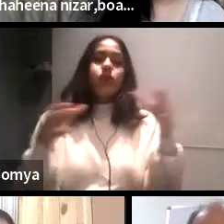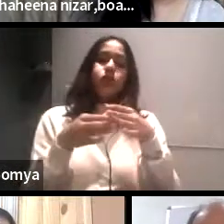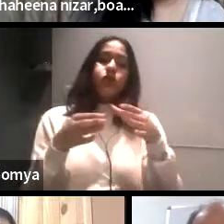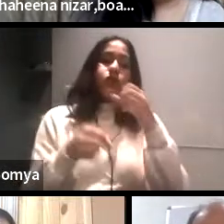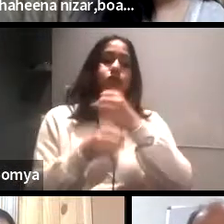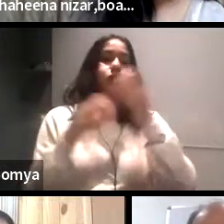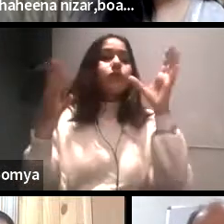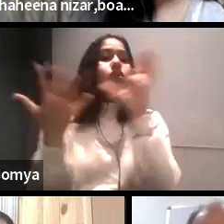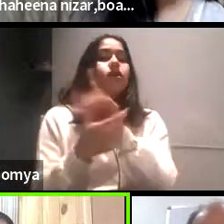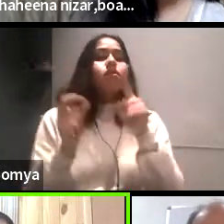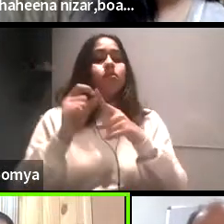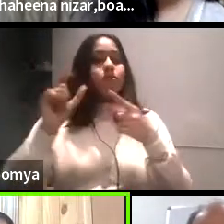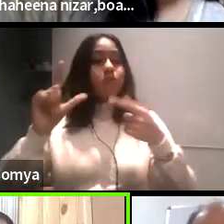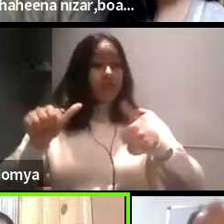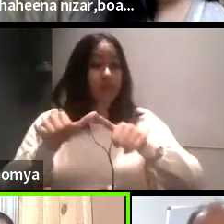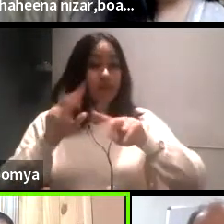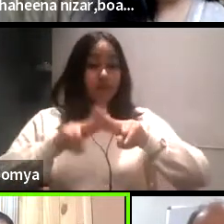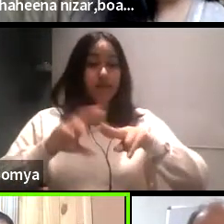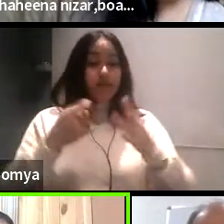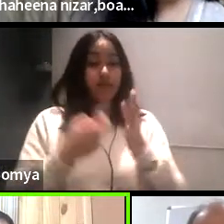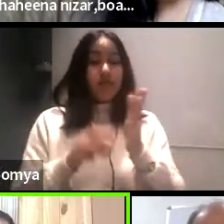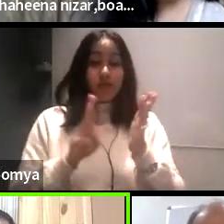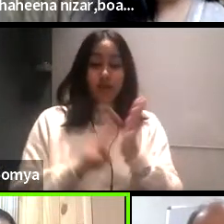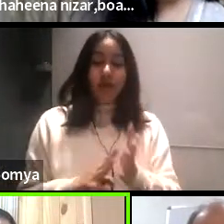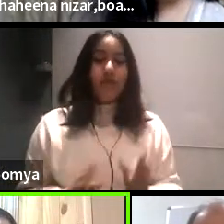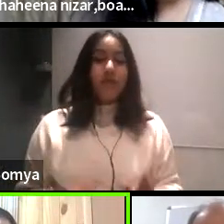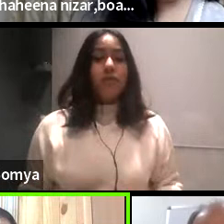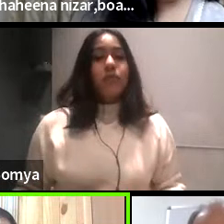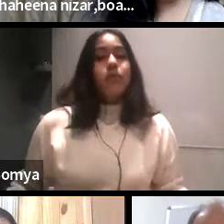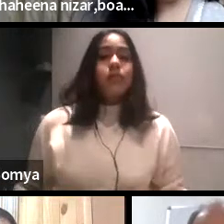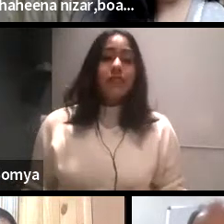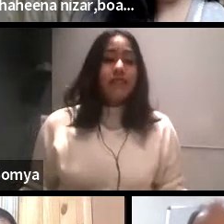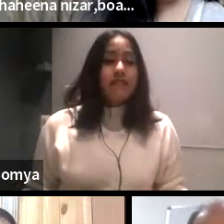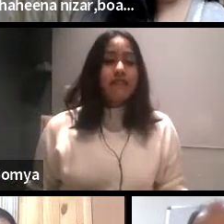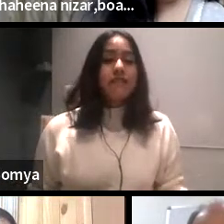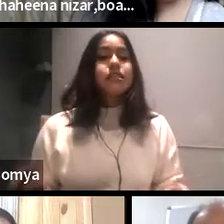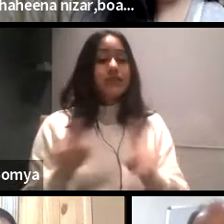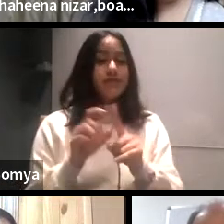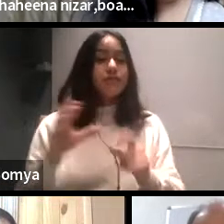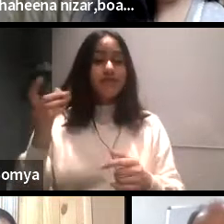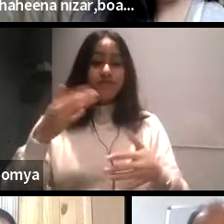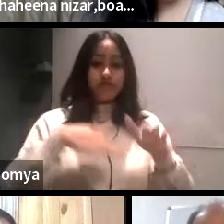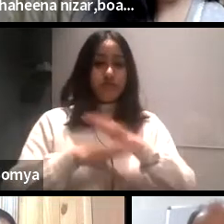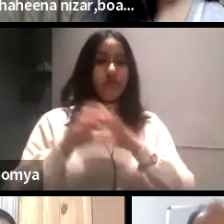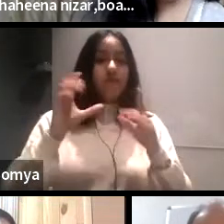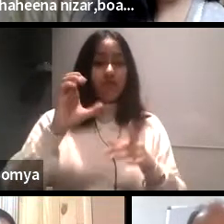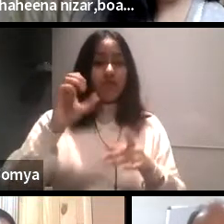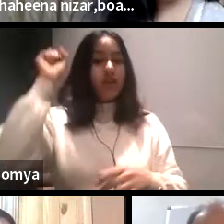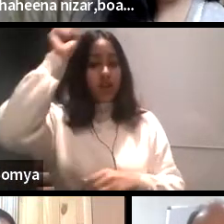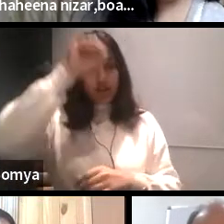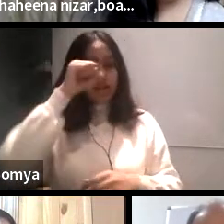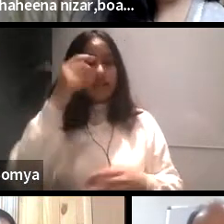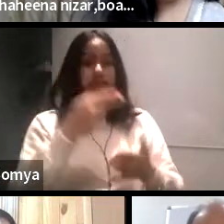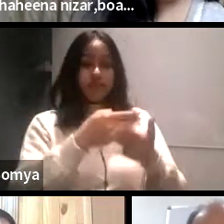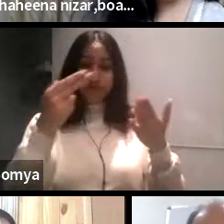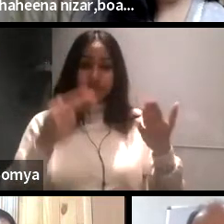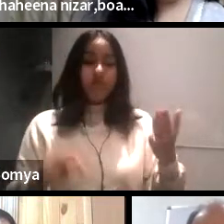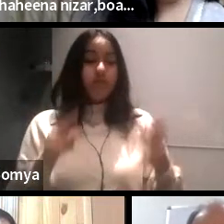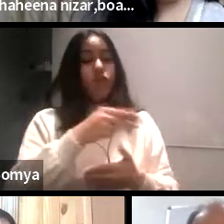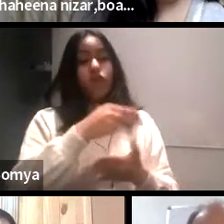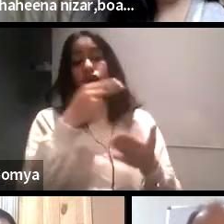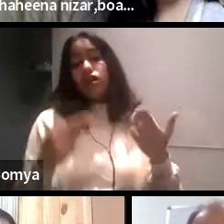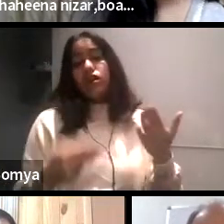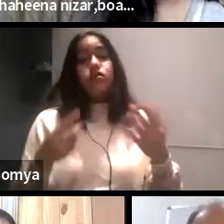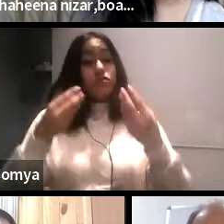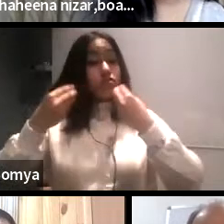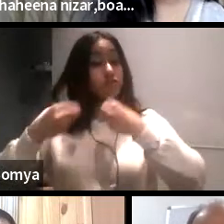platform. I have done this for a painter in Chandigarh, who is also a Sarthak painter, and his painting got